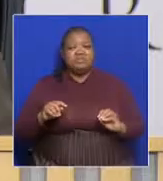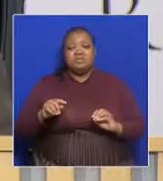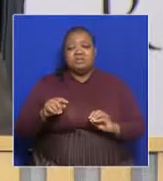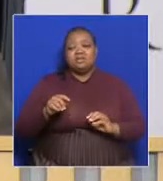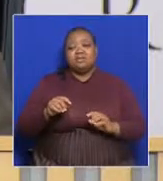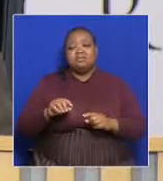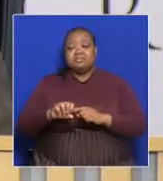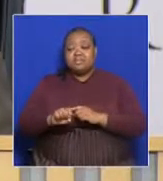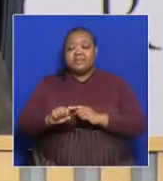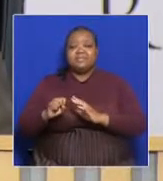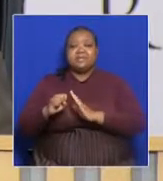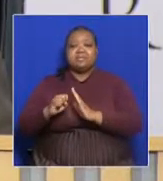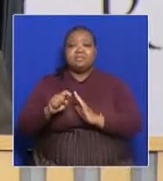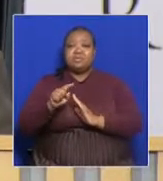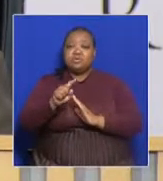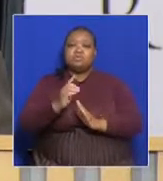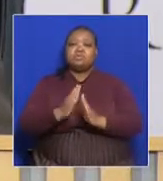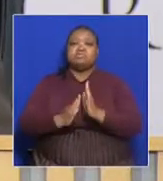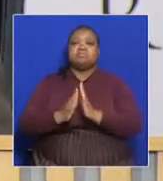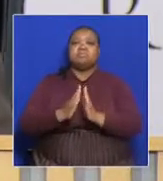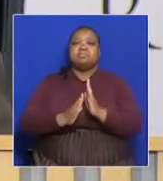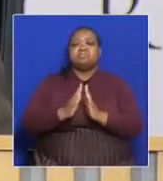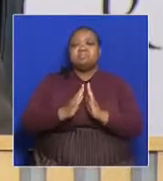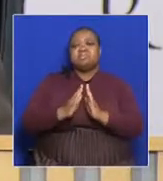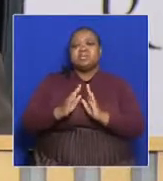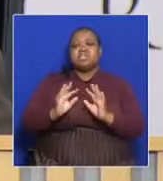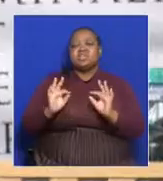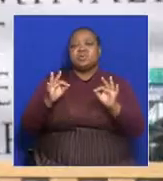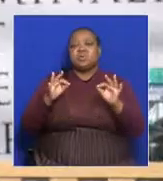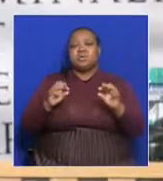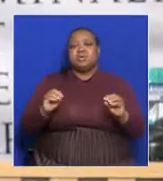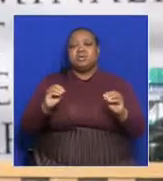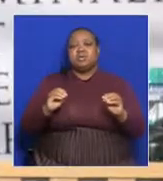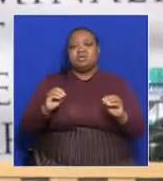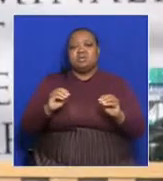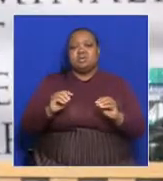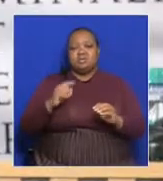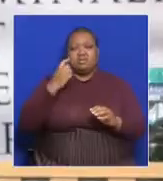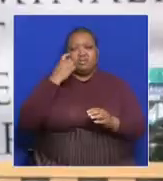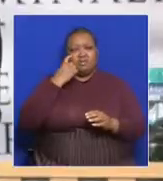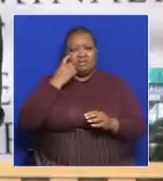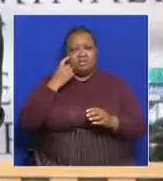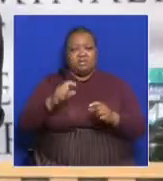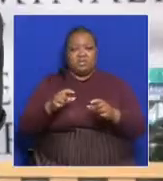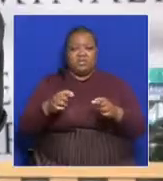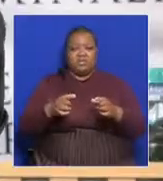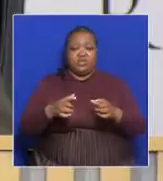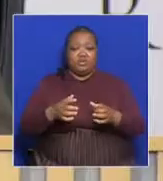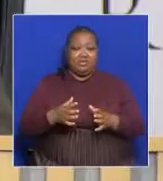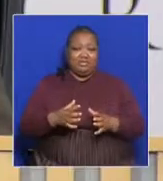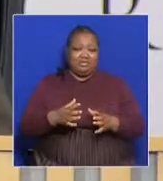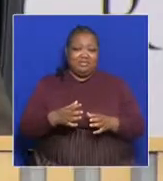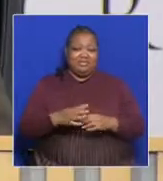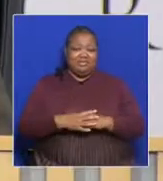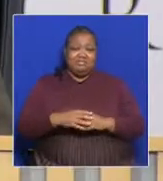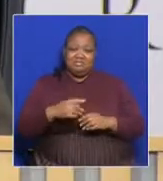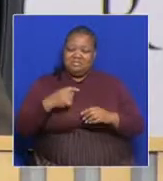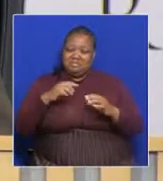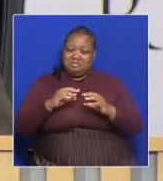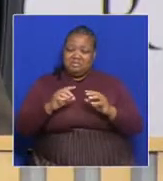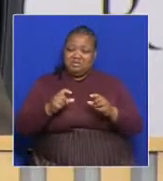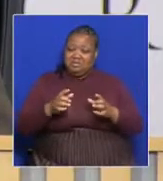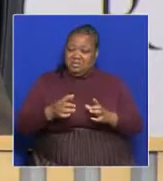yourself, Commissioner. Go to the evidence. No, I'm not a commissioner. You are elevating me, sir. The serial number